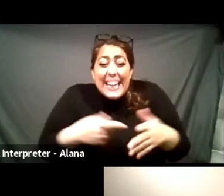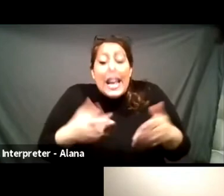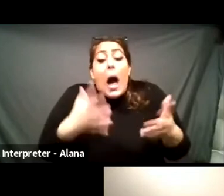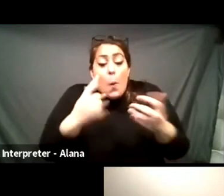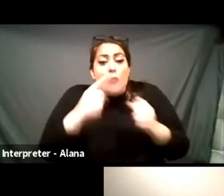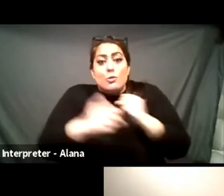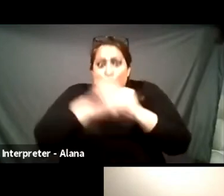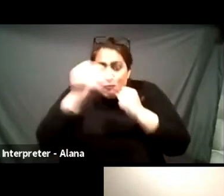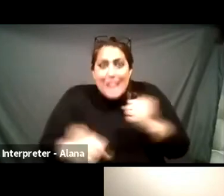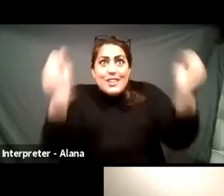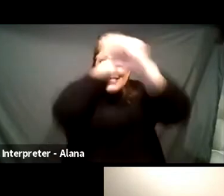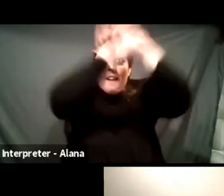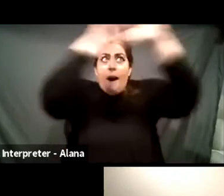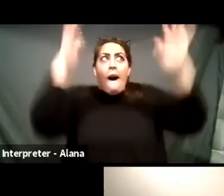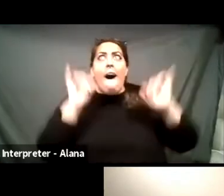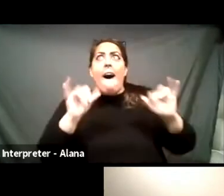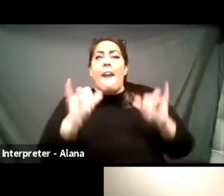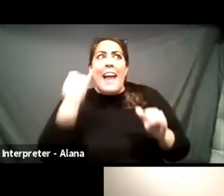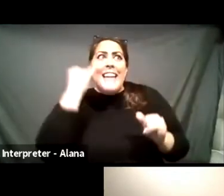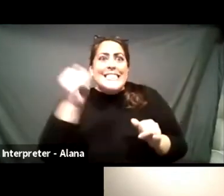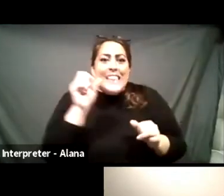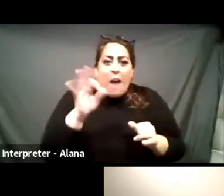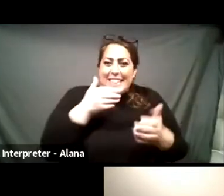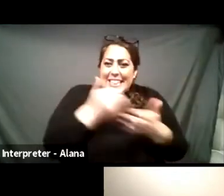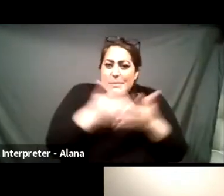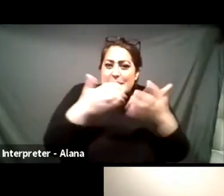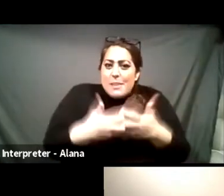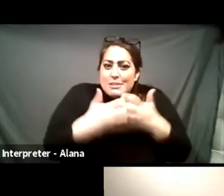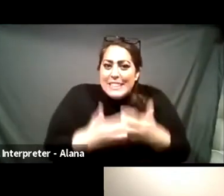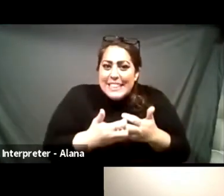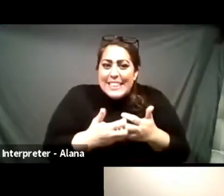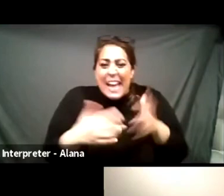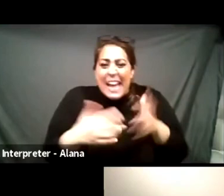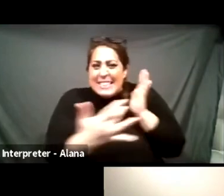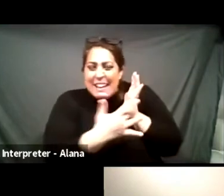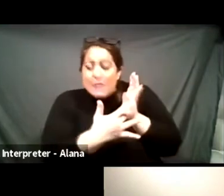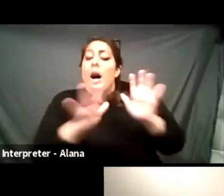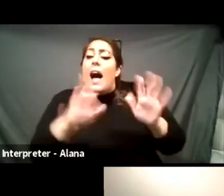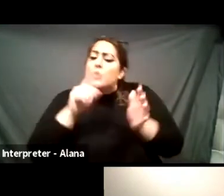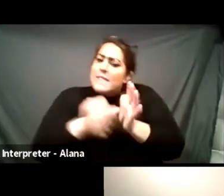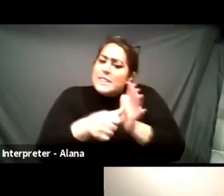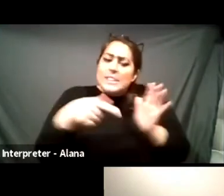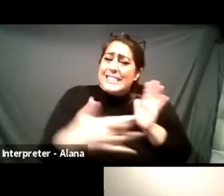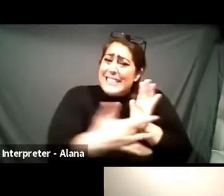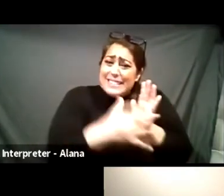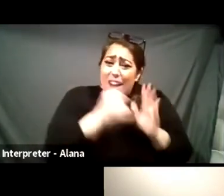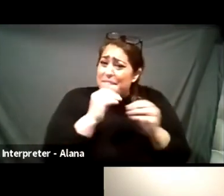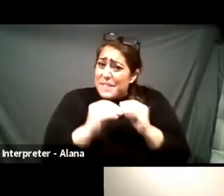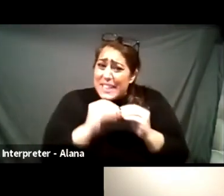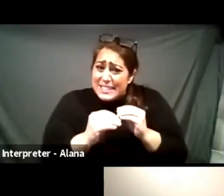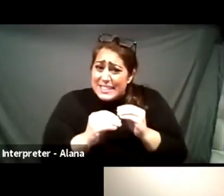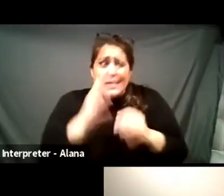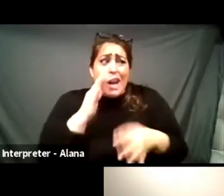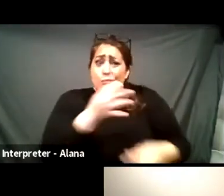to that the intimacy machine and the smart hive are not techno fixes. They're not here to replace our relationship with bees. They're here